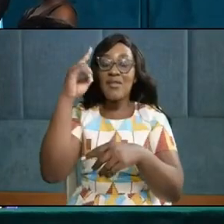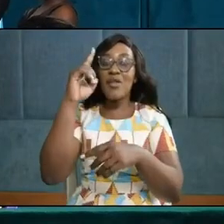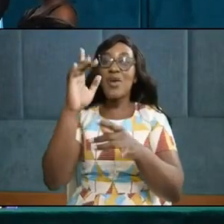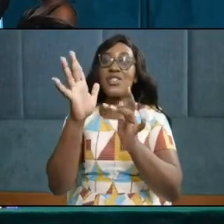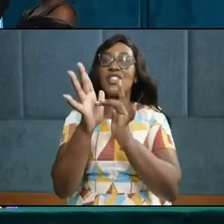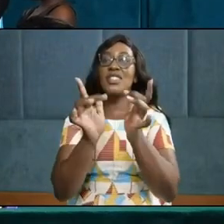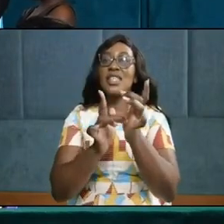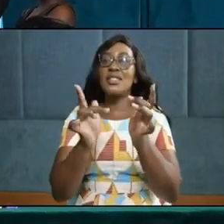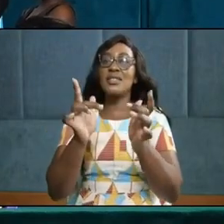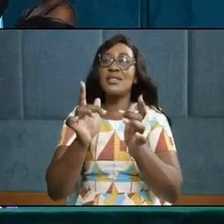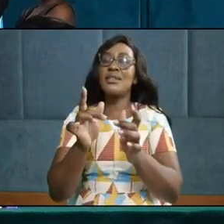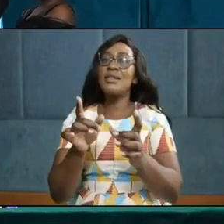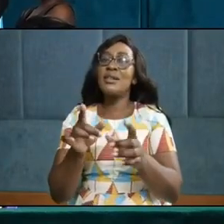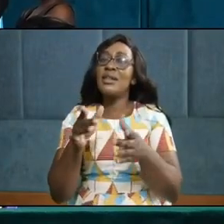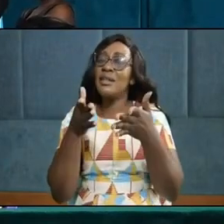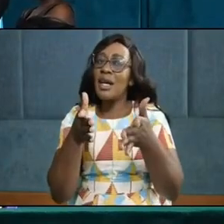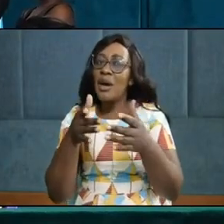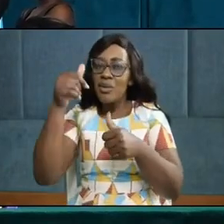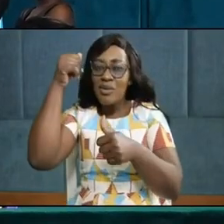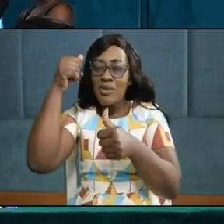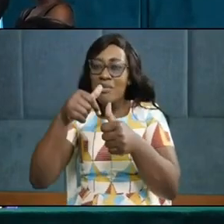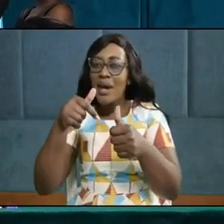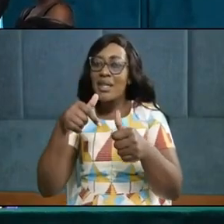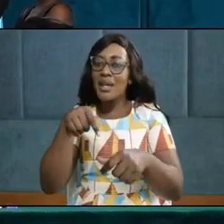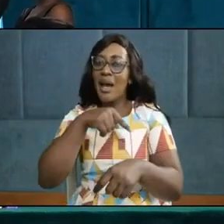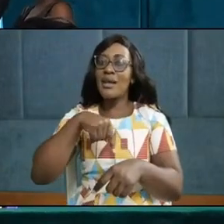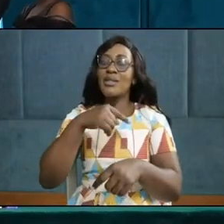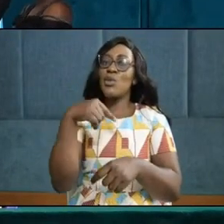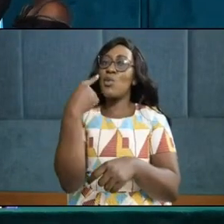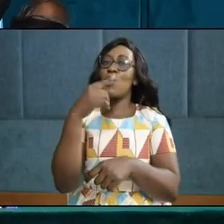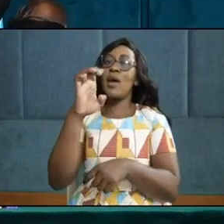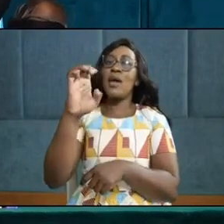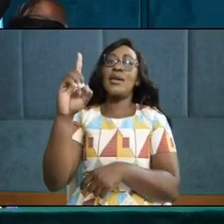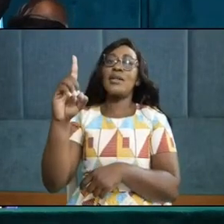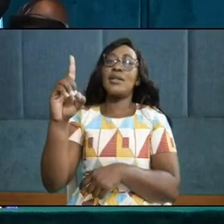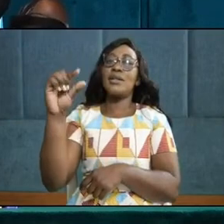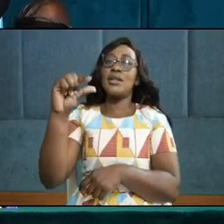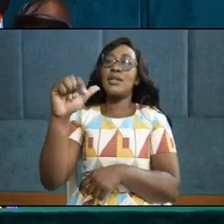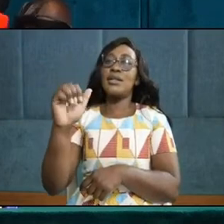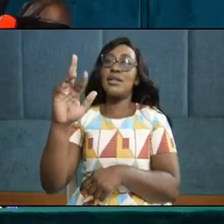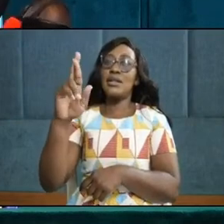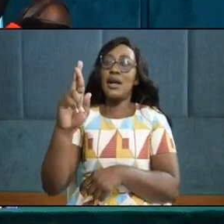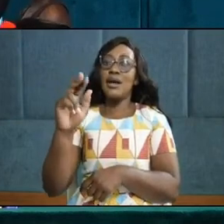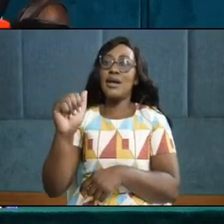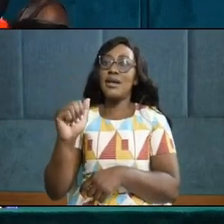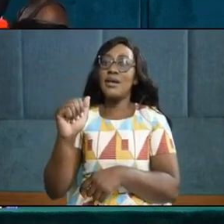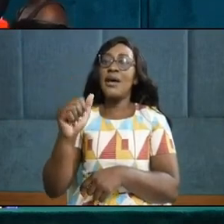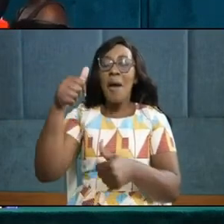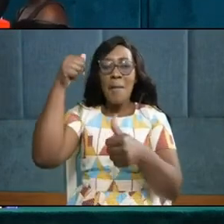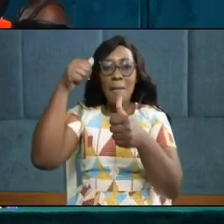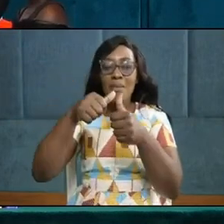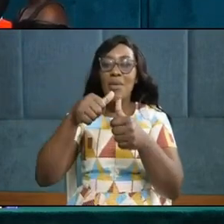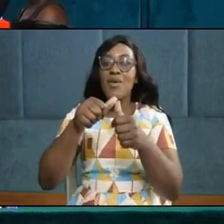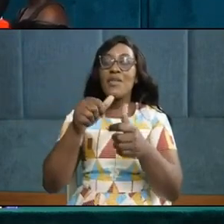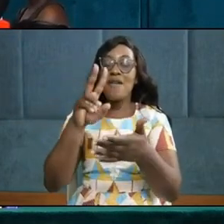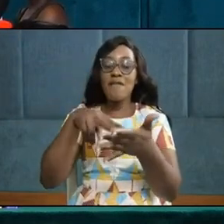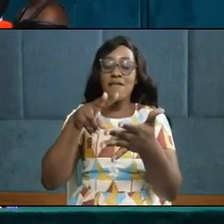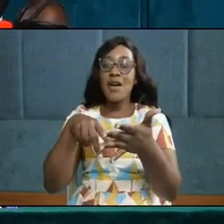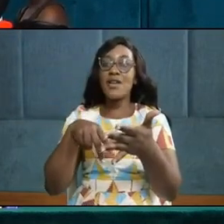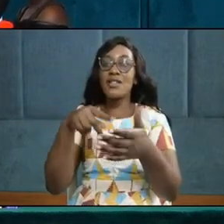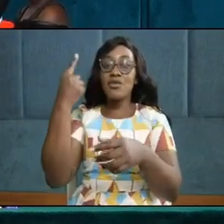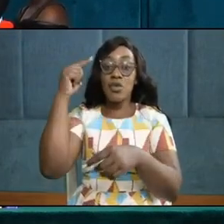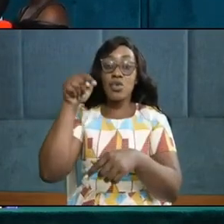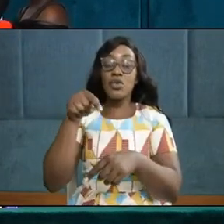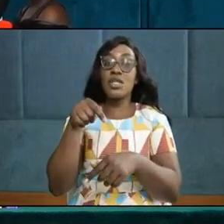Edgar, can you remind us, what is our memory verse for today? Our memory verse for today